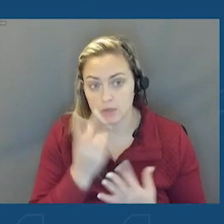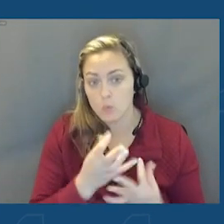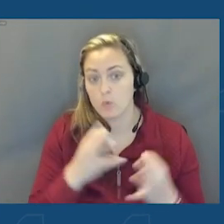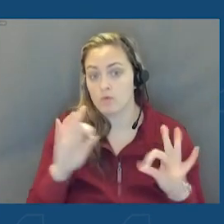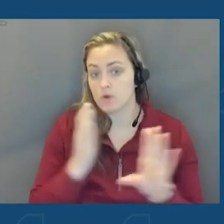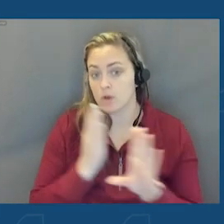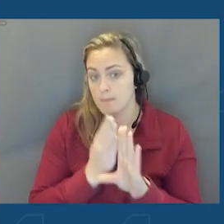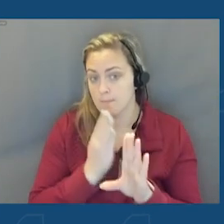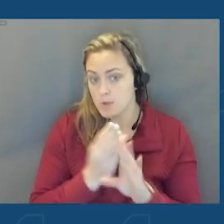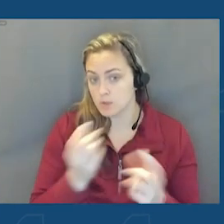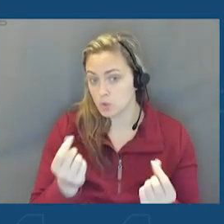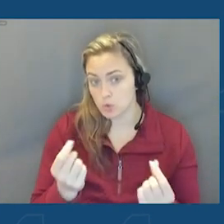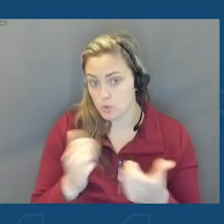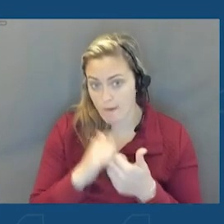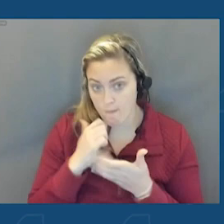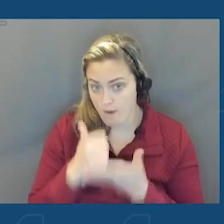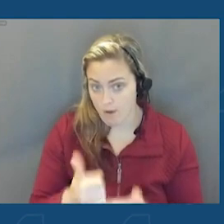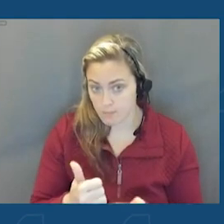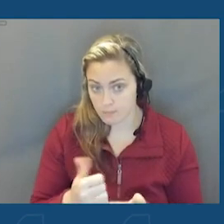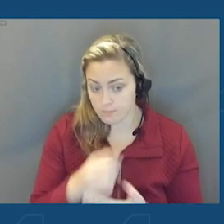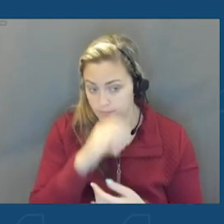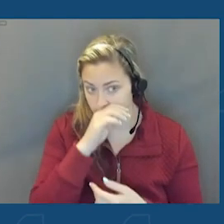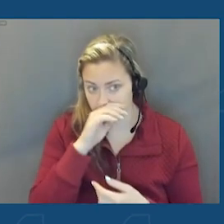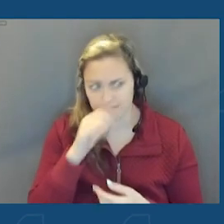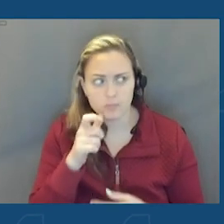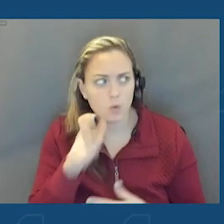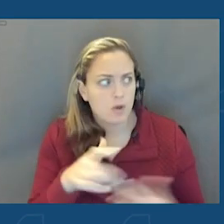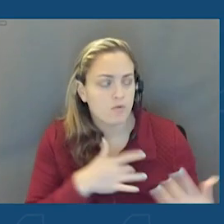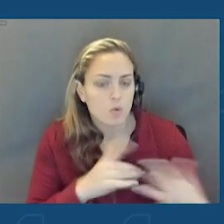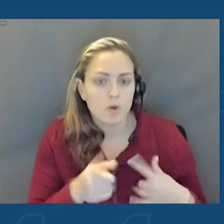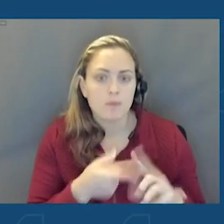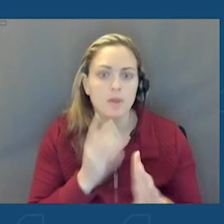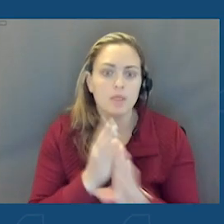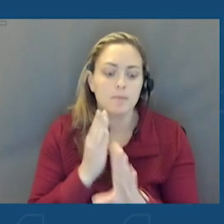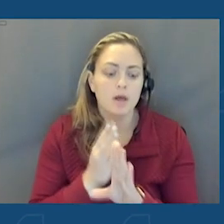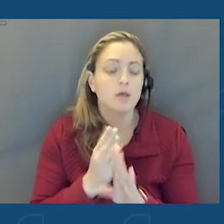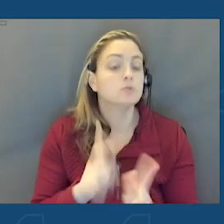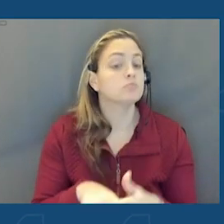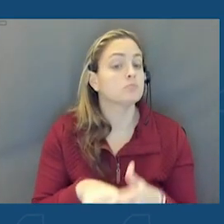could do for our people. So you don't have to worry about that. So we're launching